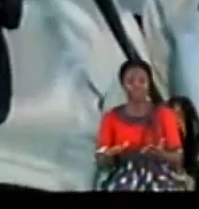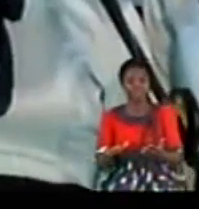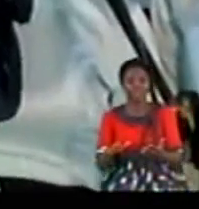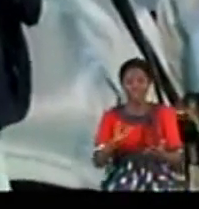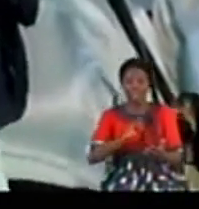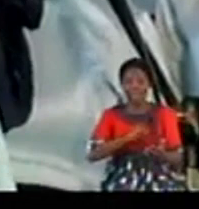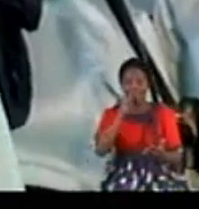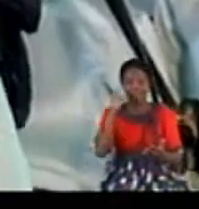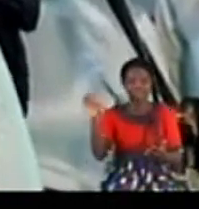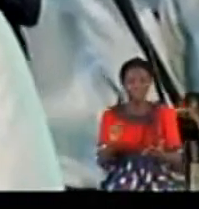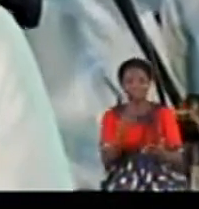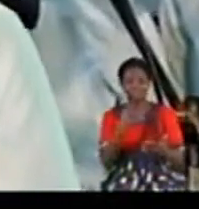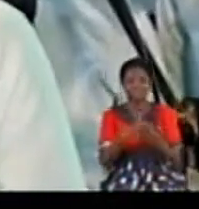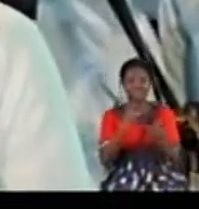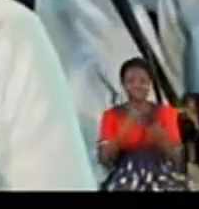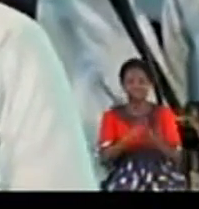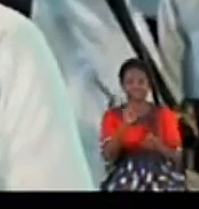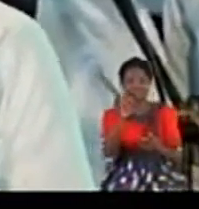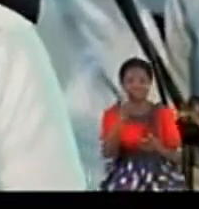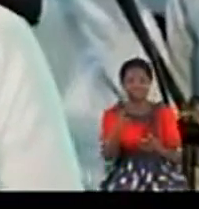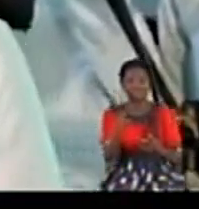child. My child. I am ever near to you.